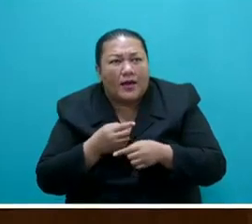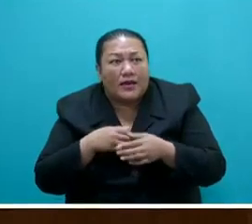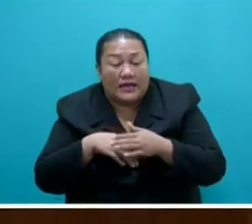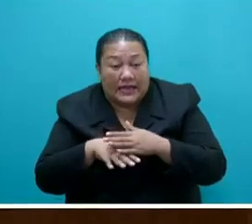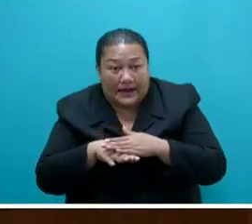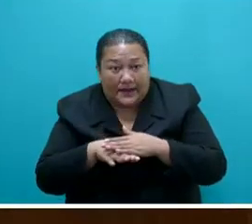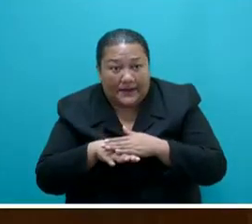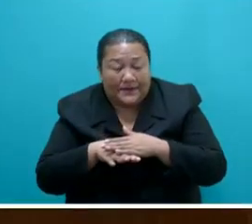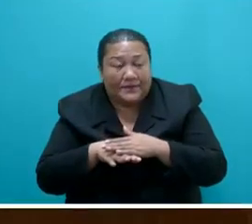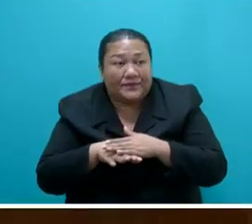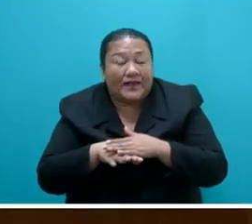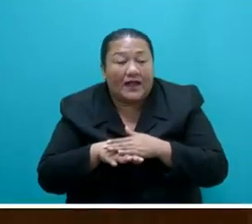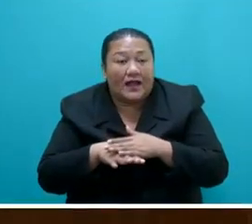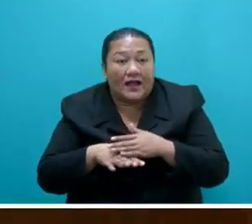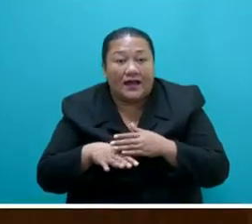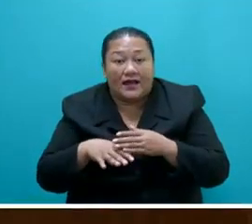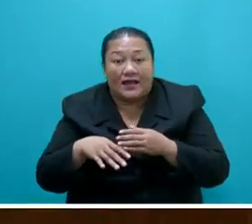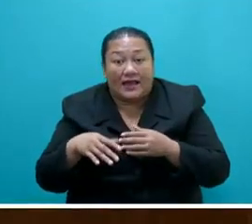leader of the opposition,